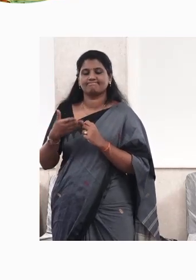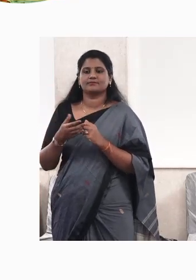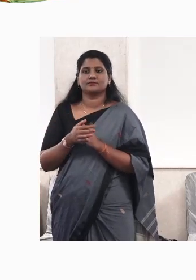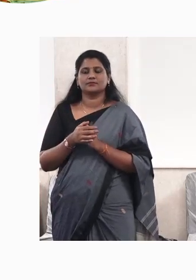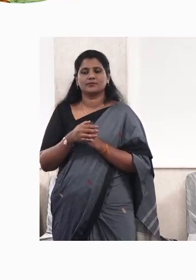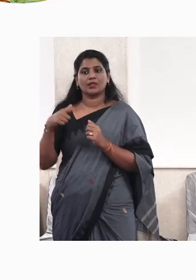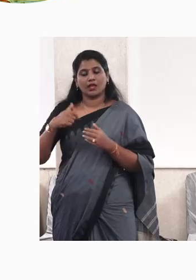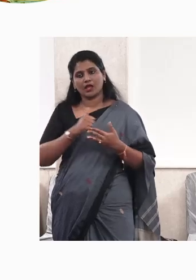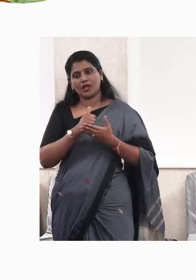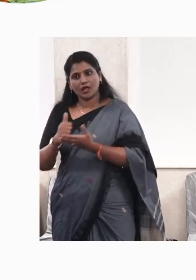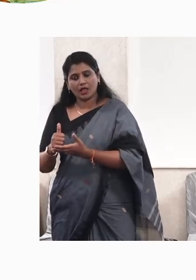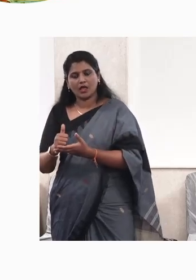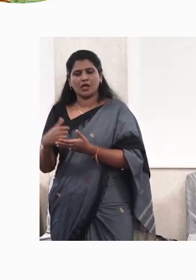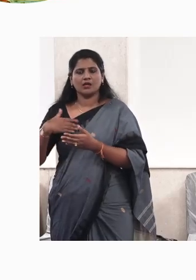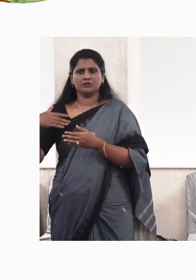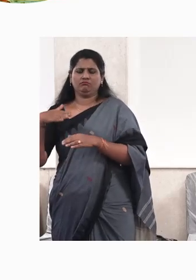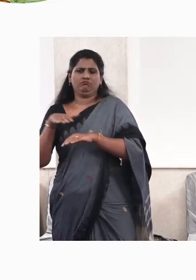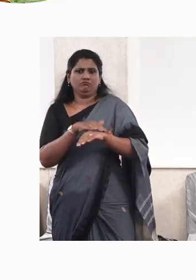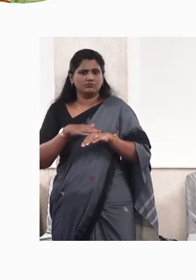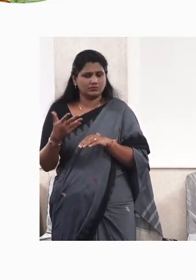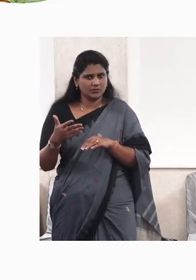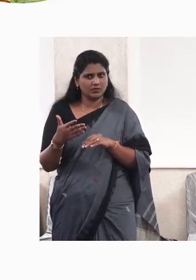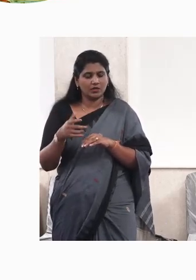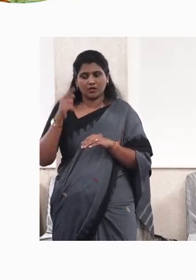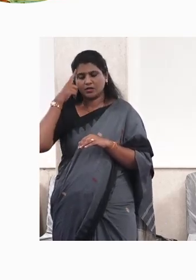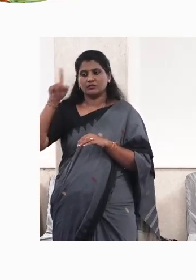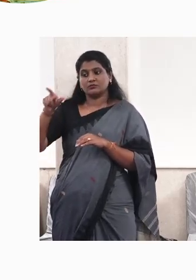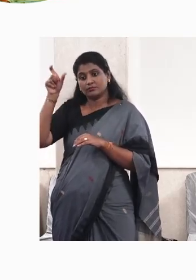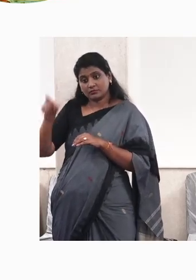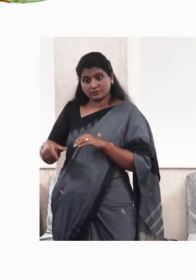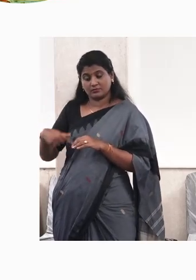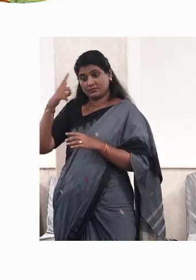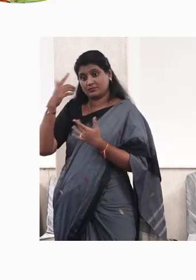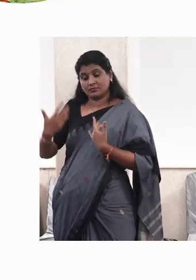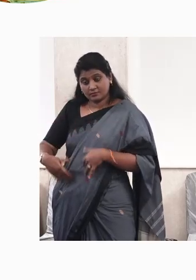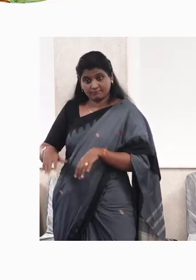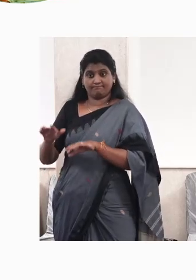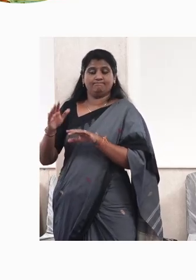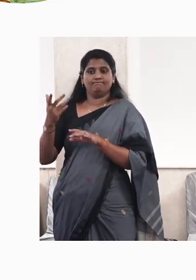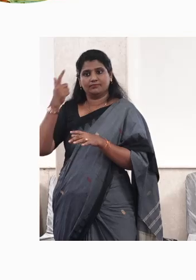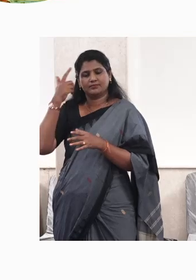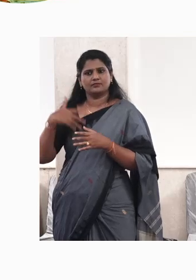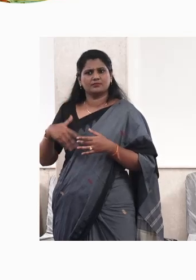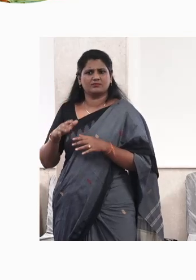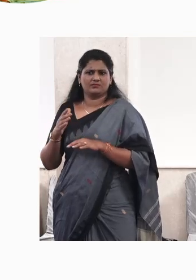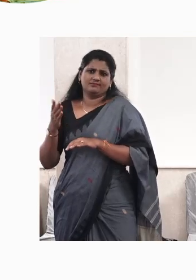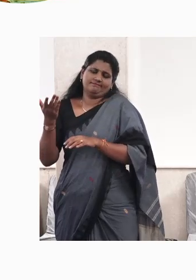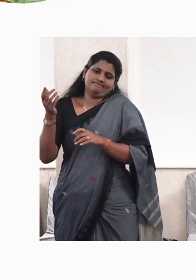It helped us to even take a call for this person to get admitted into a facility.